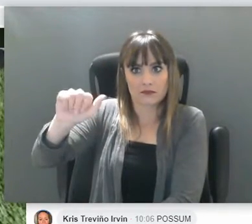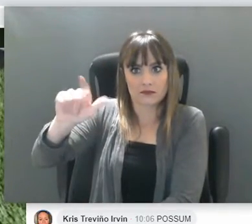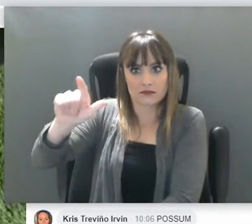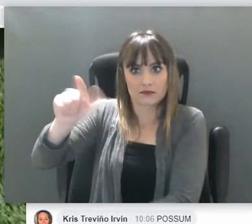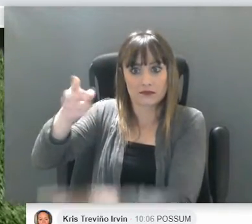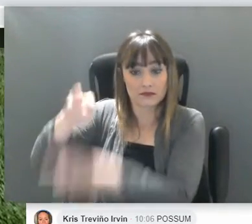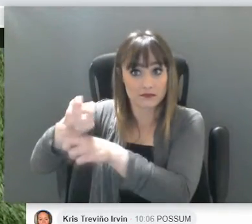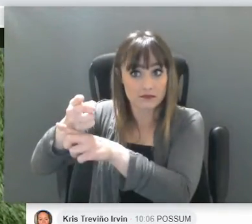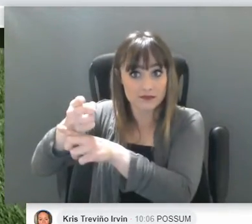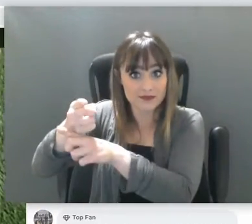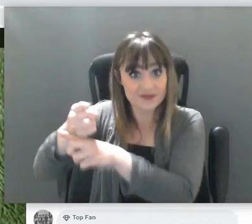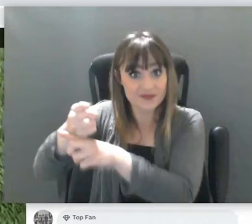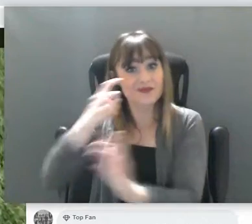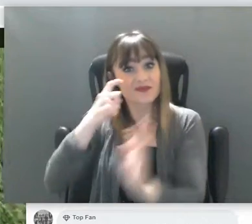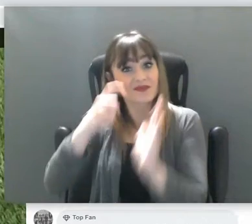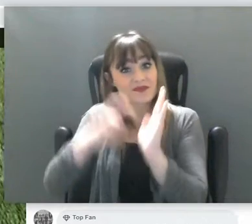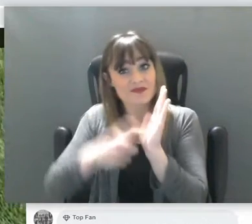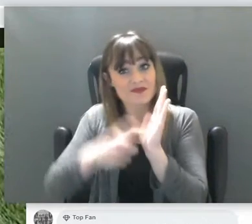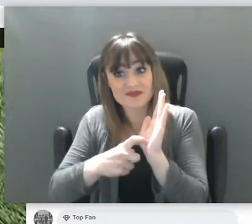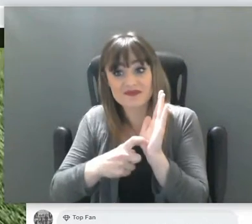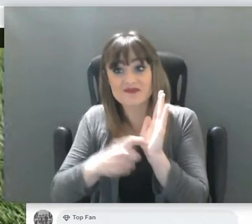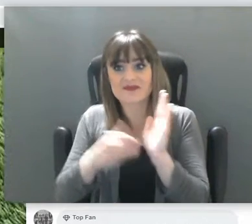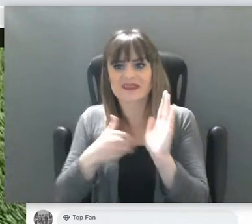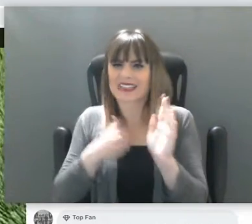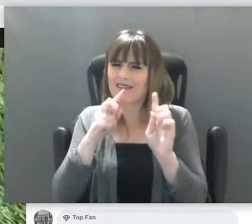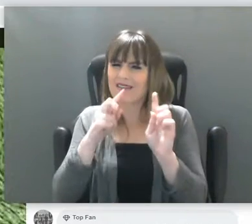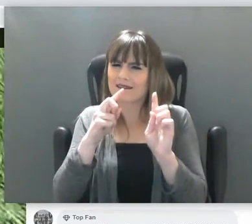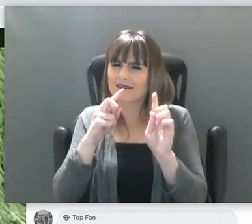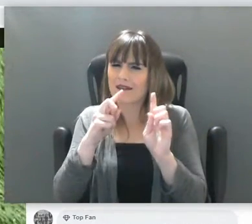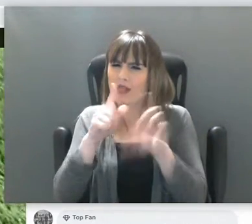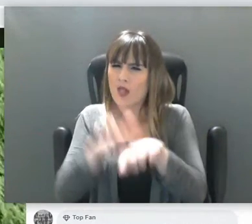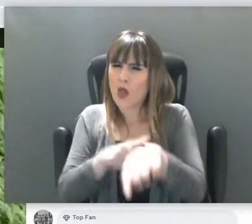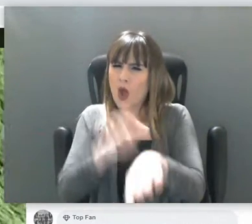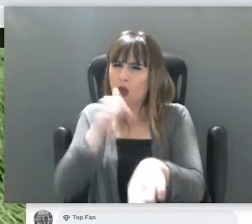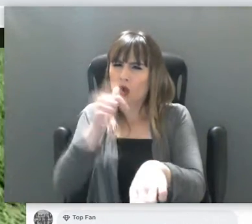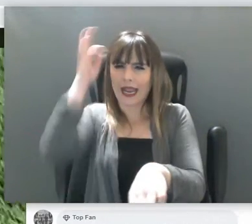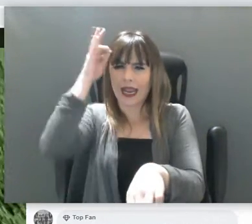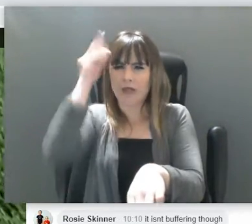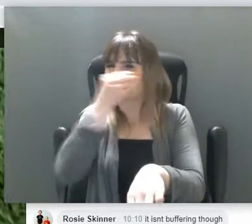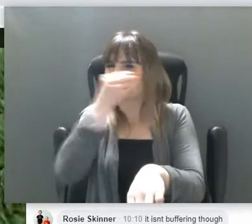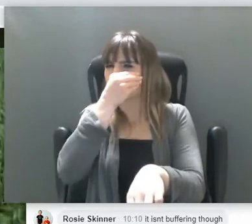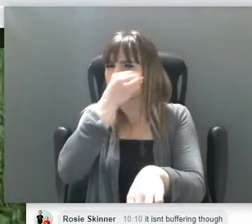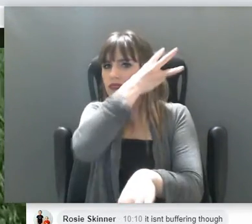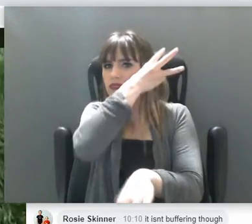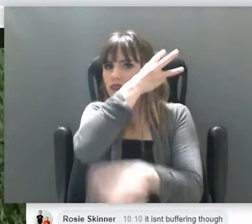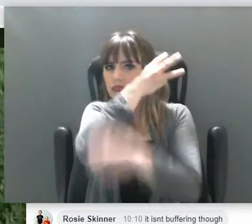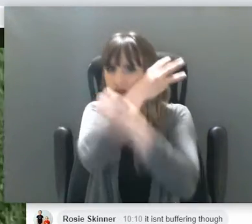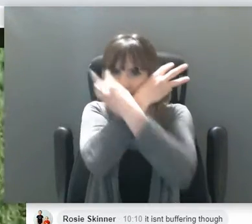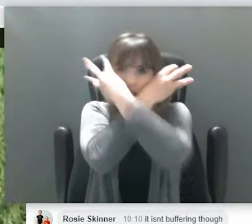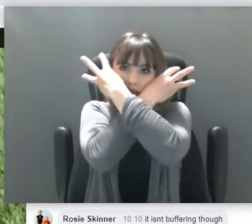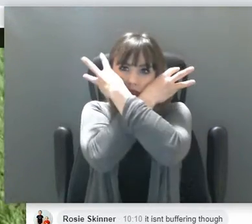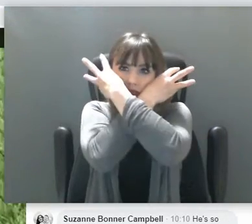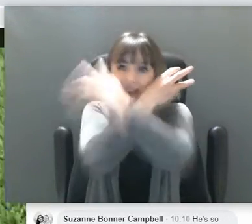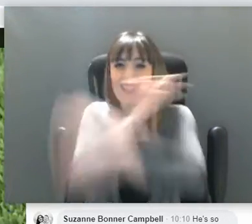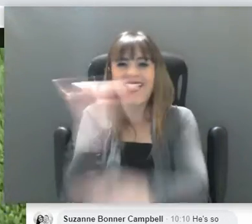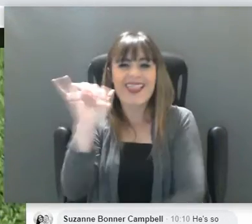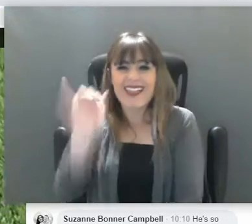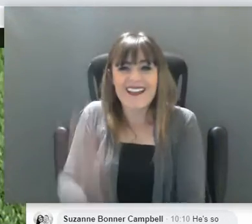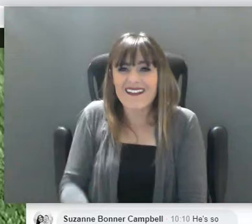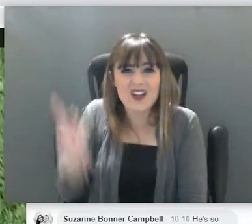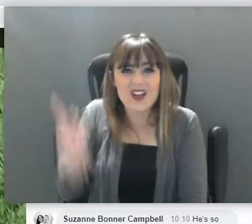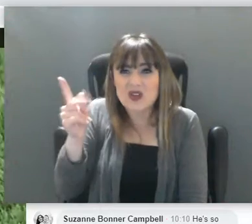she's got all of these modified hairs on her face. Just like a dog and a cat. And yeah, exactly. Those